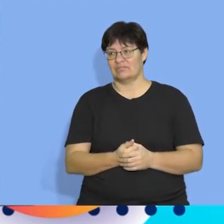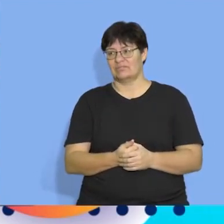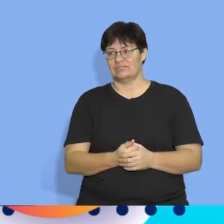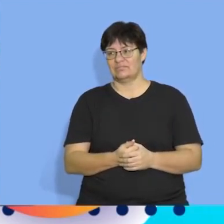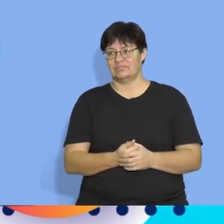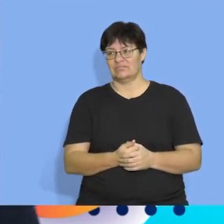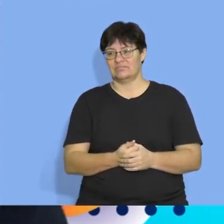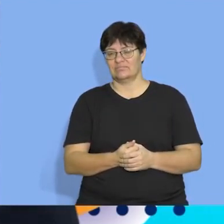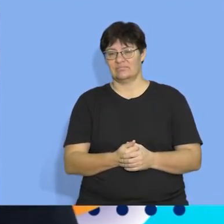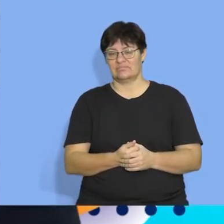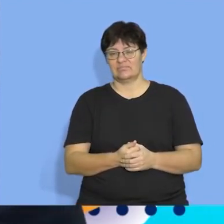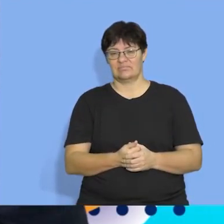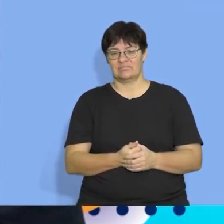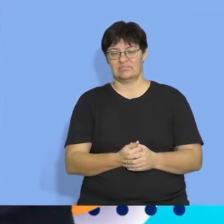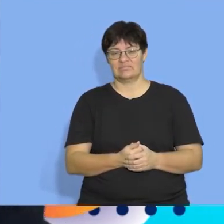so